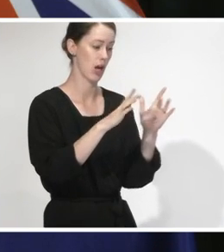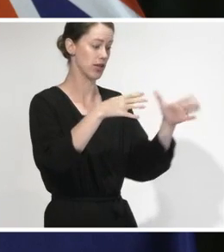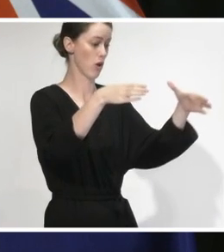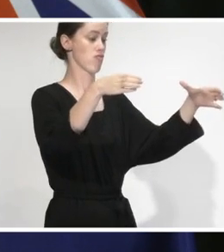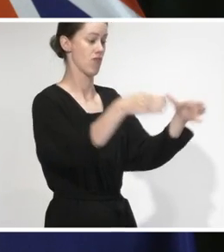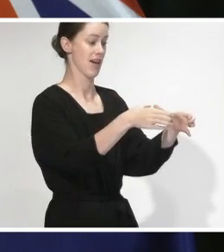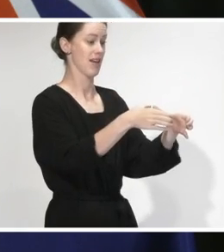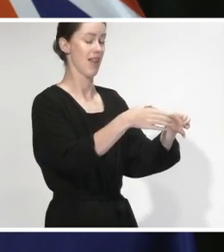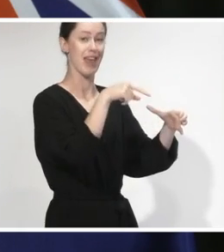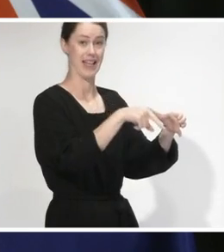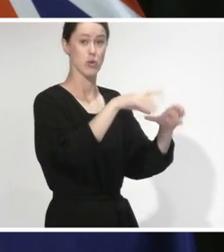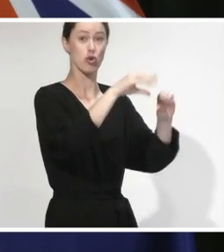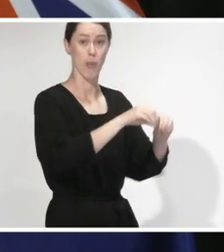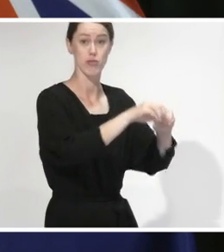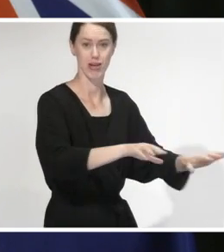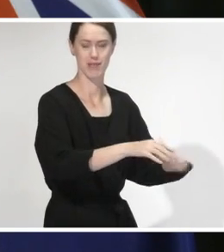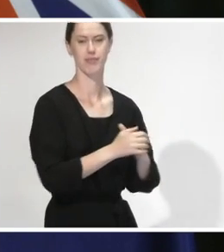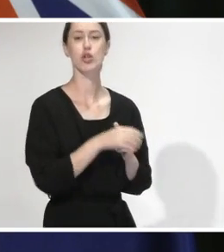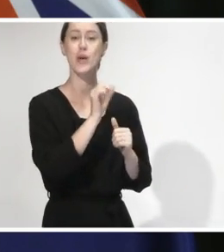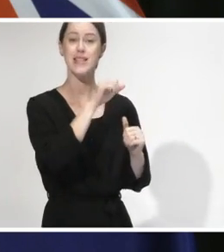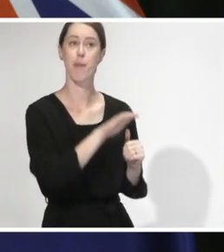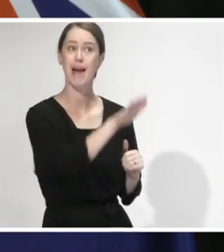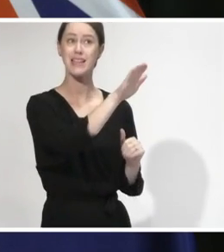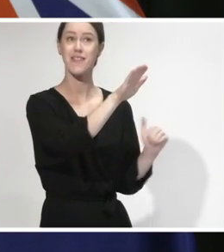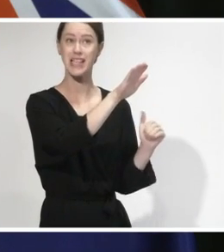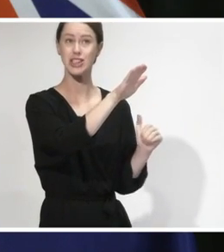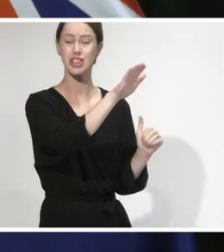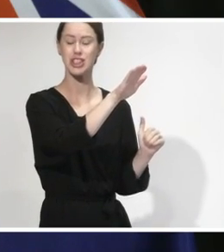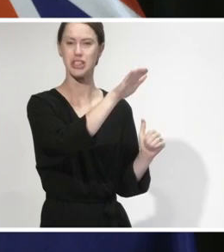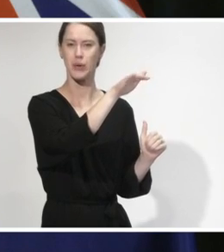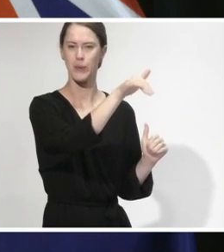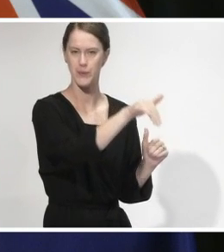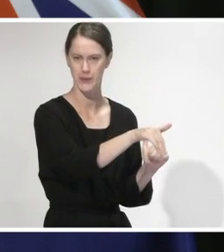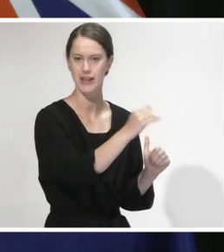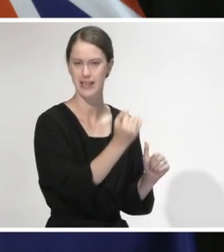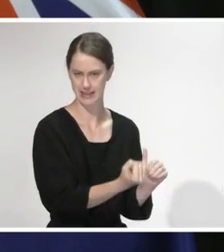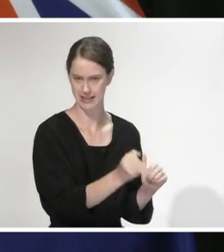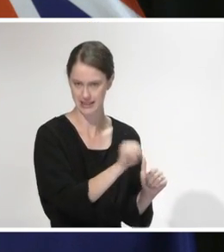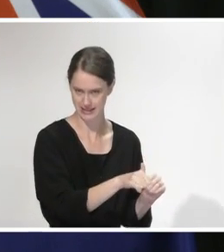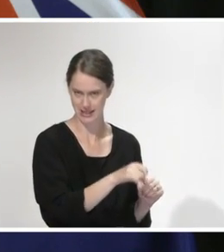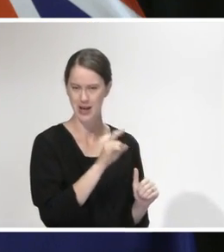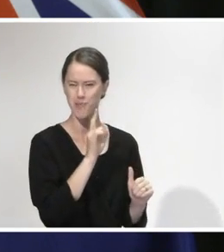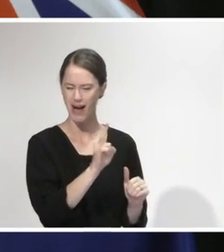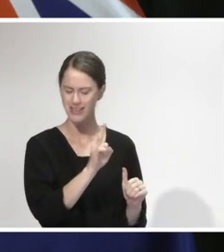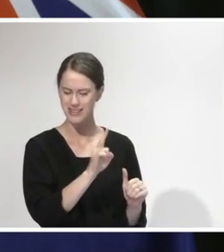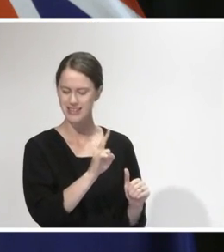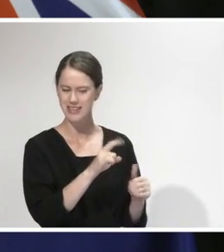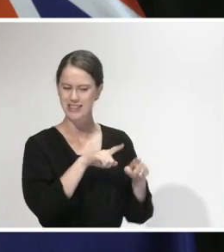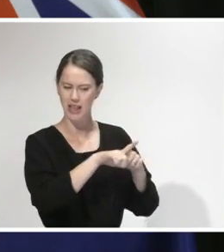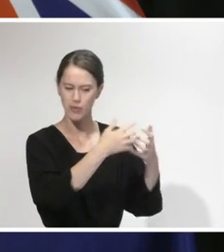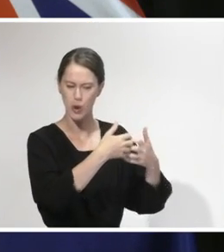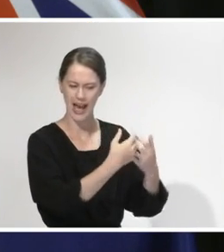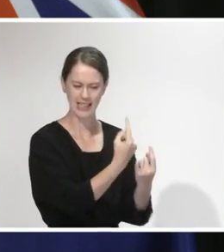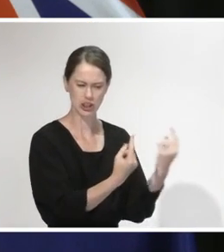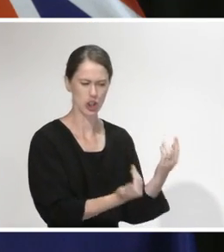it. So yes, we've passed the peak. That seems to be clear now. We will be more confident once we know about each of